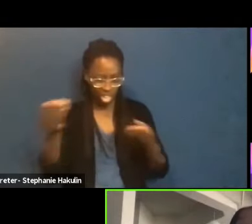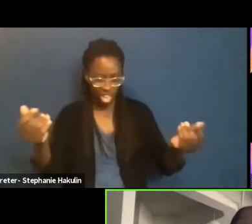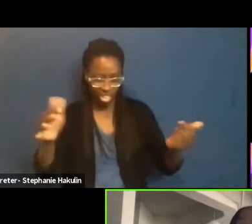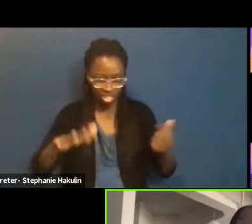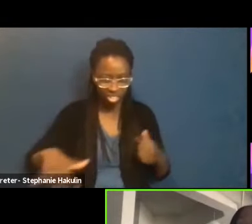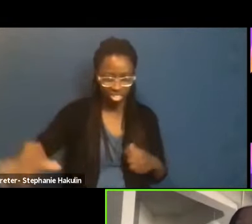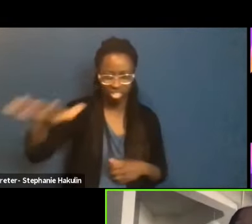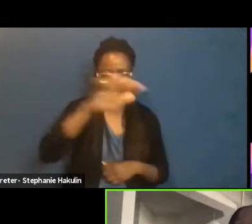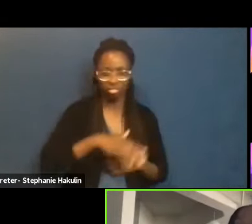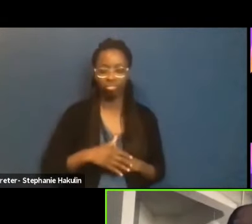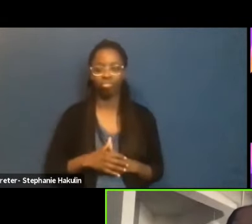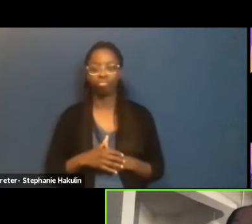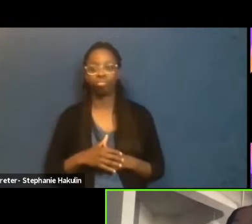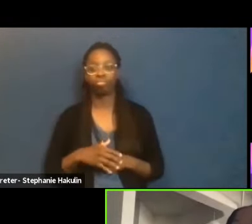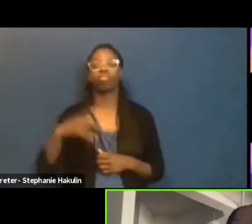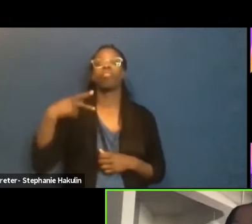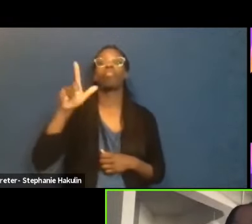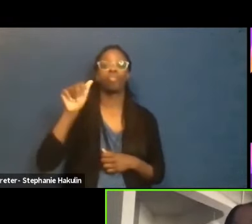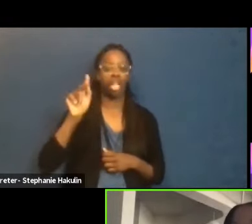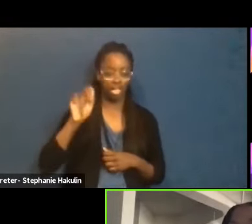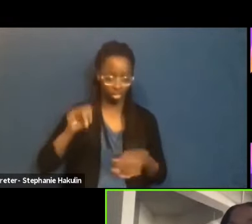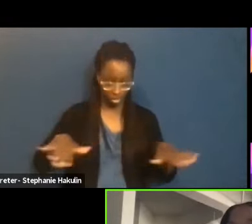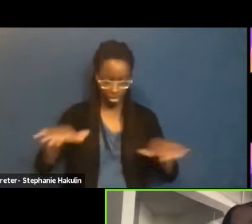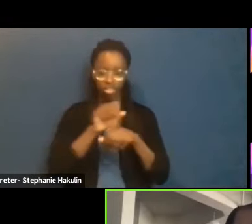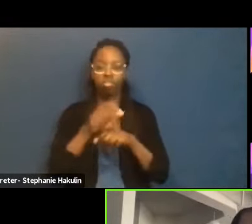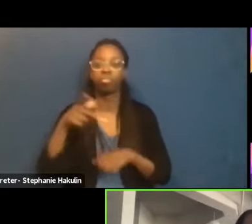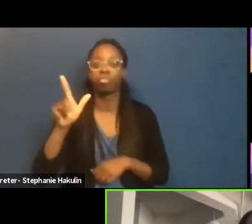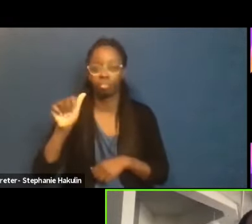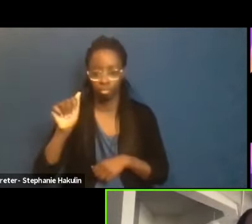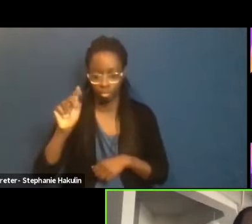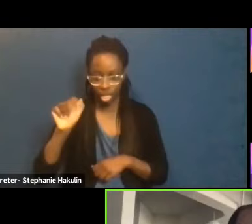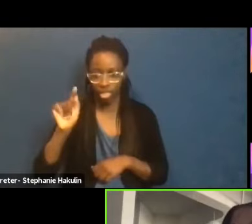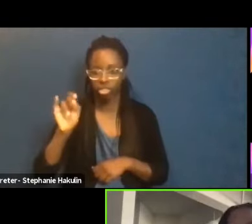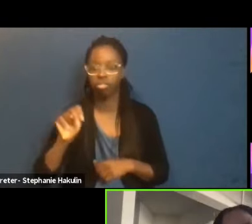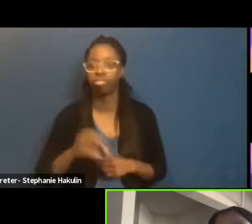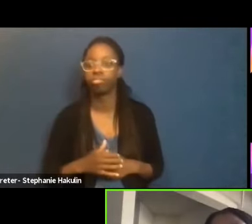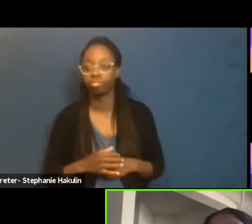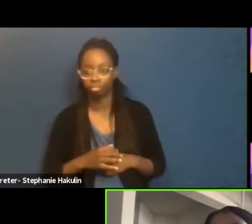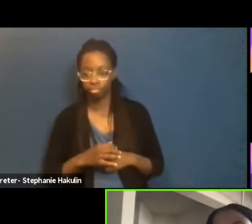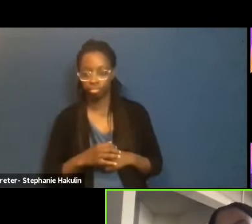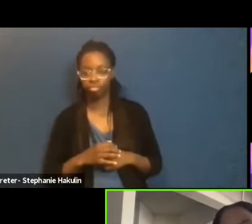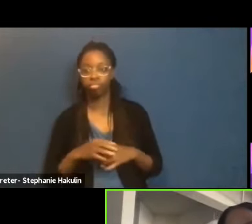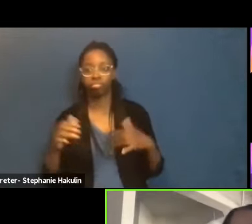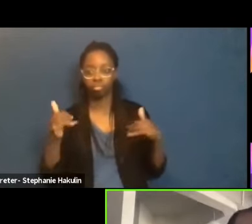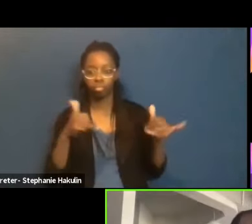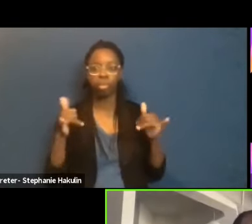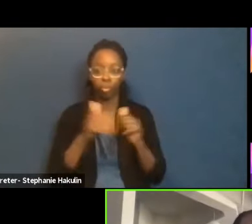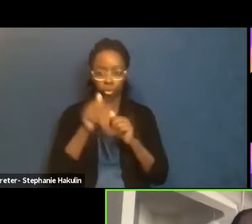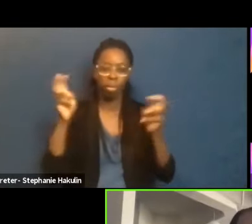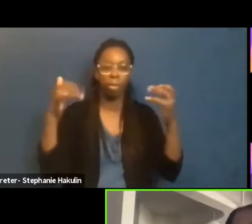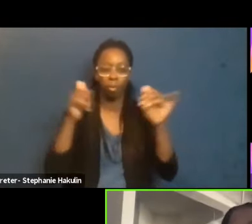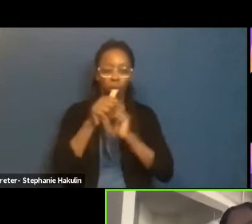too. Nigga, why you got these white folks claiming you? Like they built you, like they made you, like